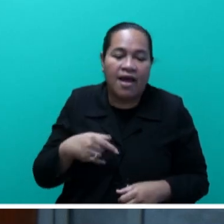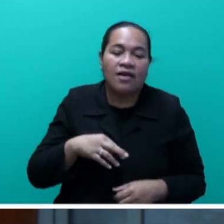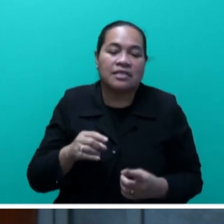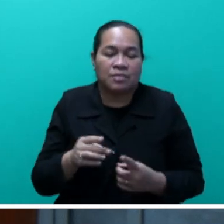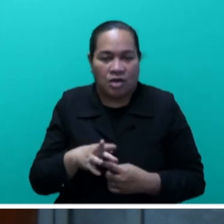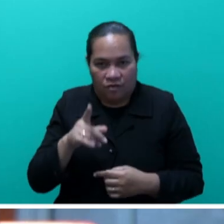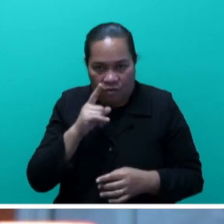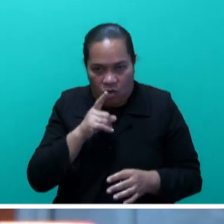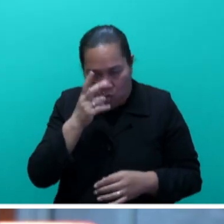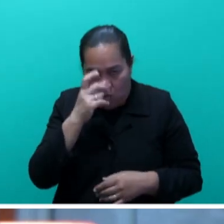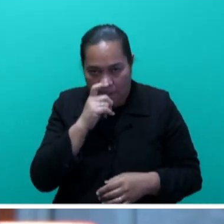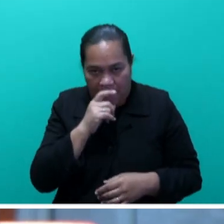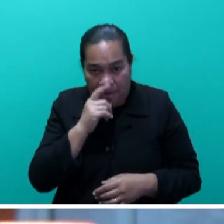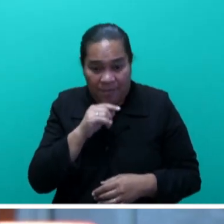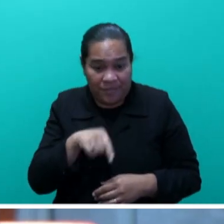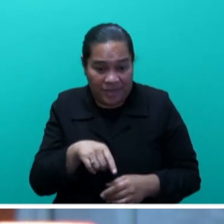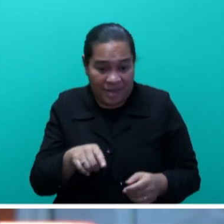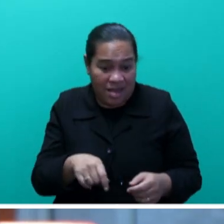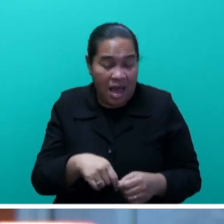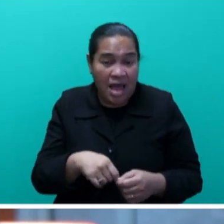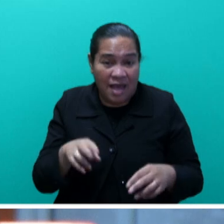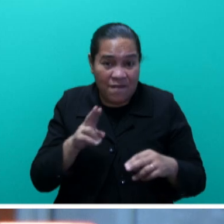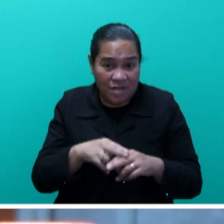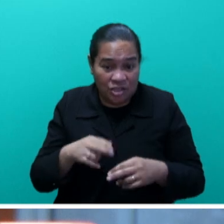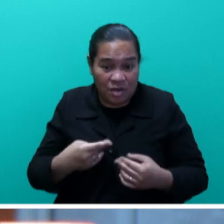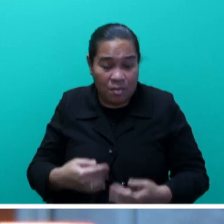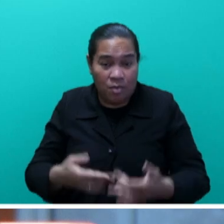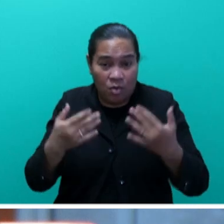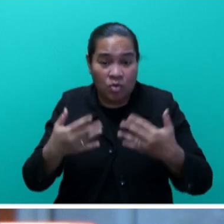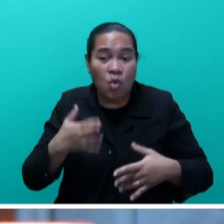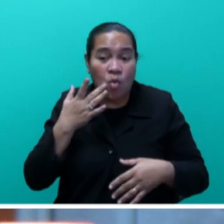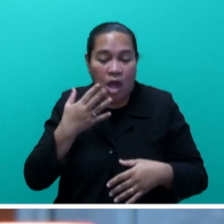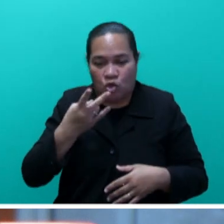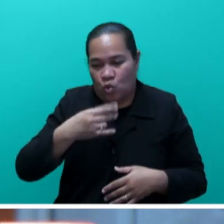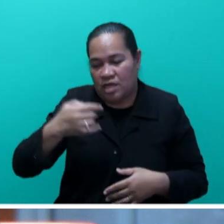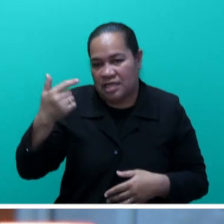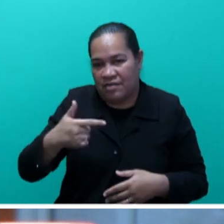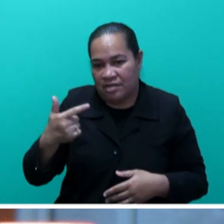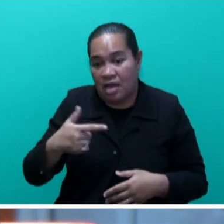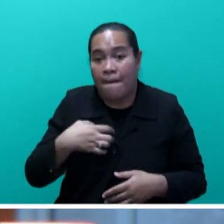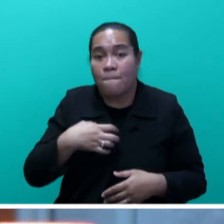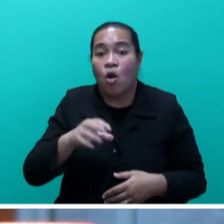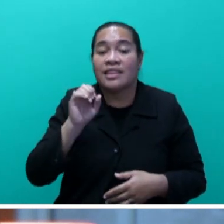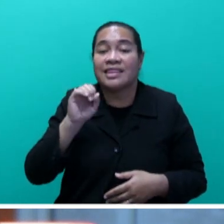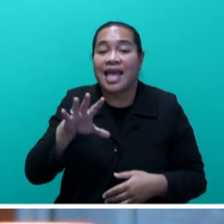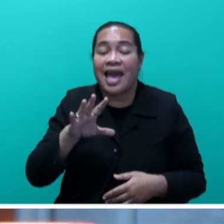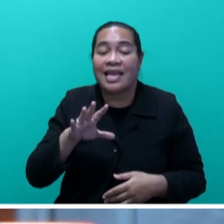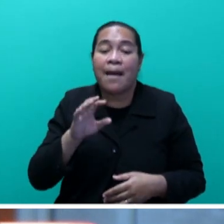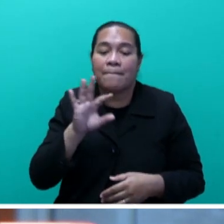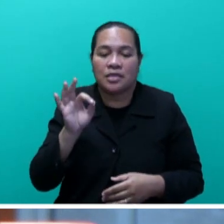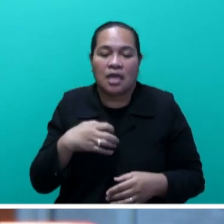persons. According to the Fiji population census in 2017, more than 10% of Fijians were aged 60 years or